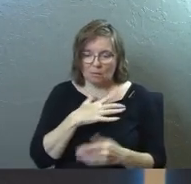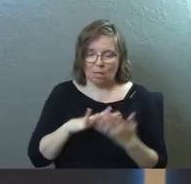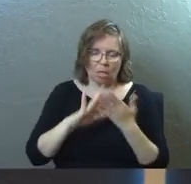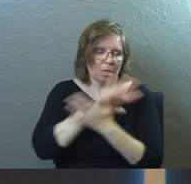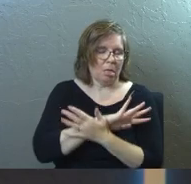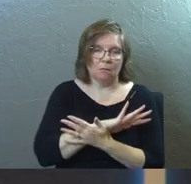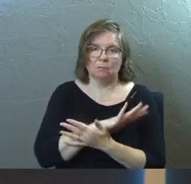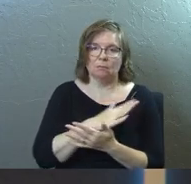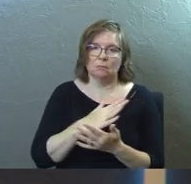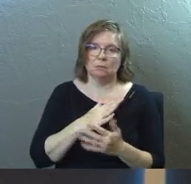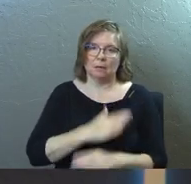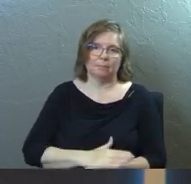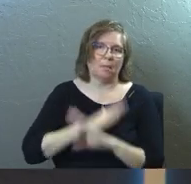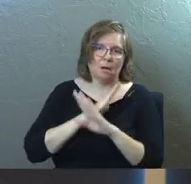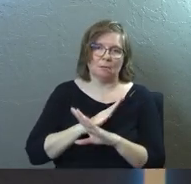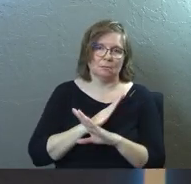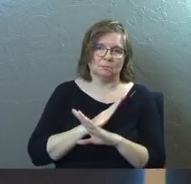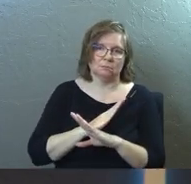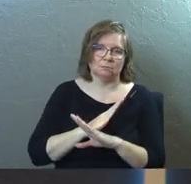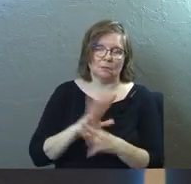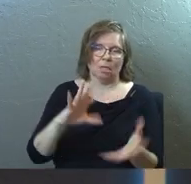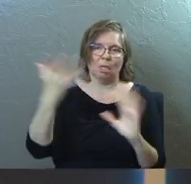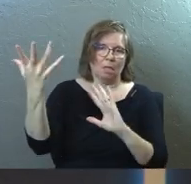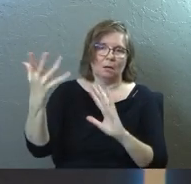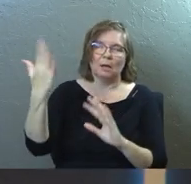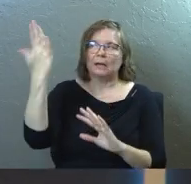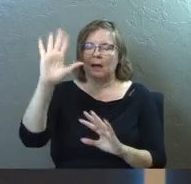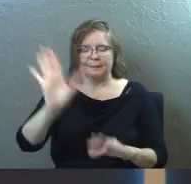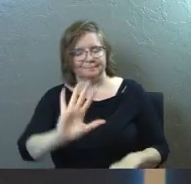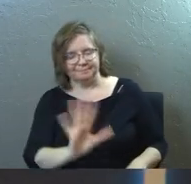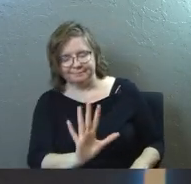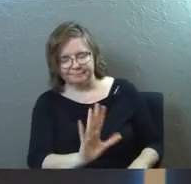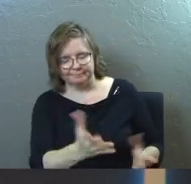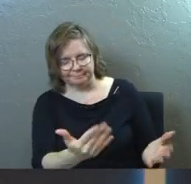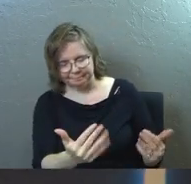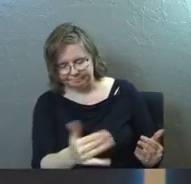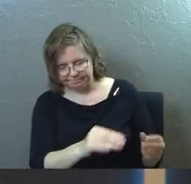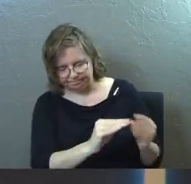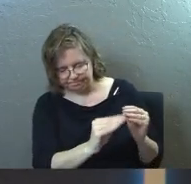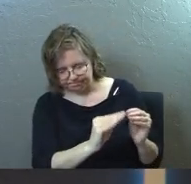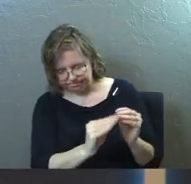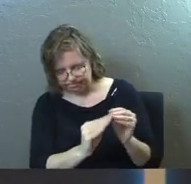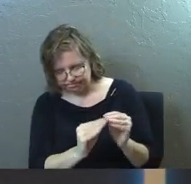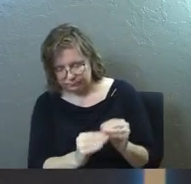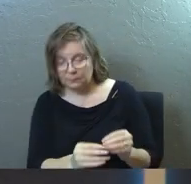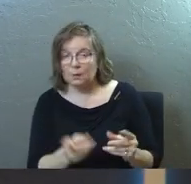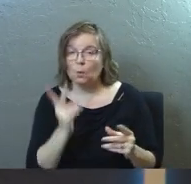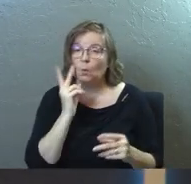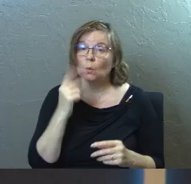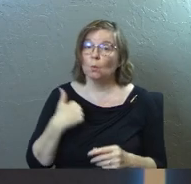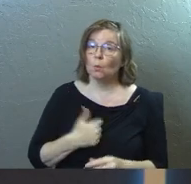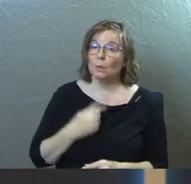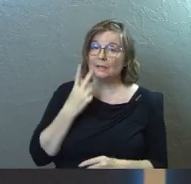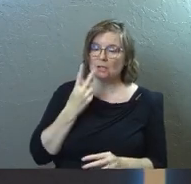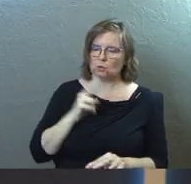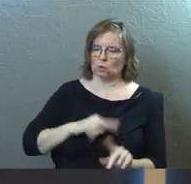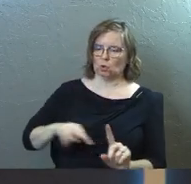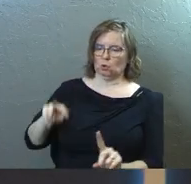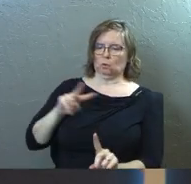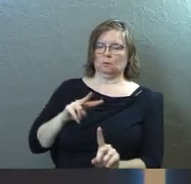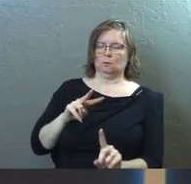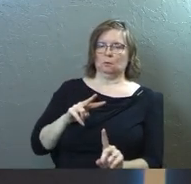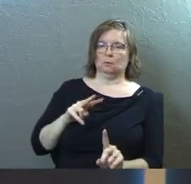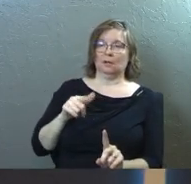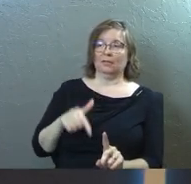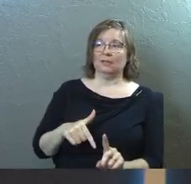get in the way. But God came in and did a mighty work. So what do we do then? How do we see this? We need to see this as just one simple thing.